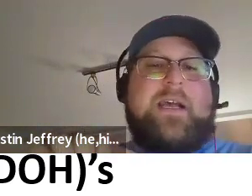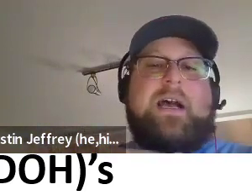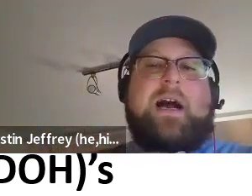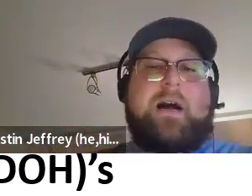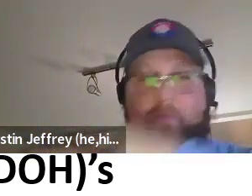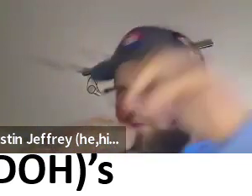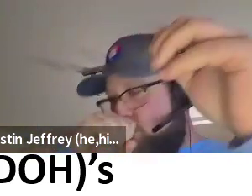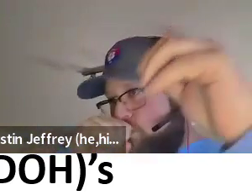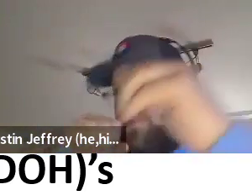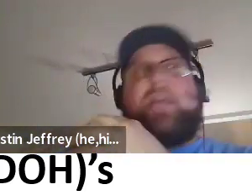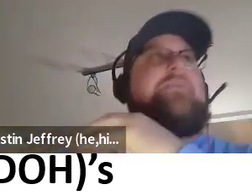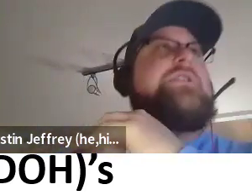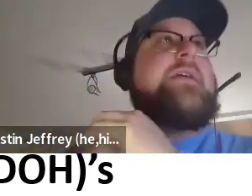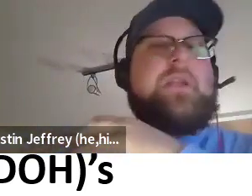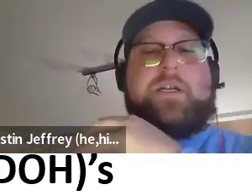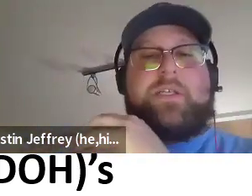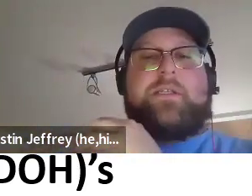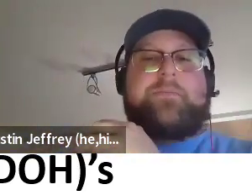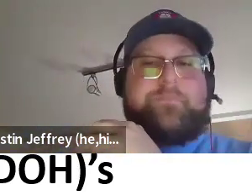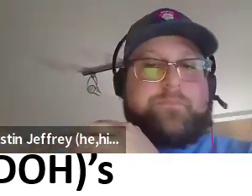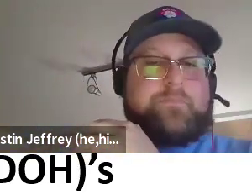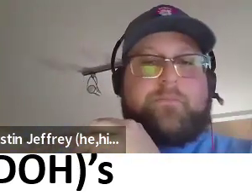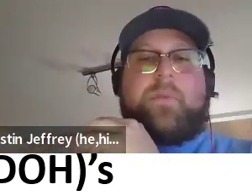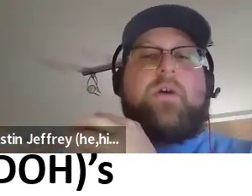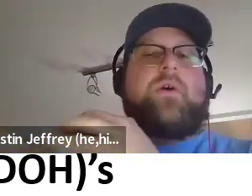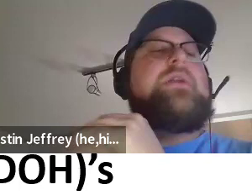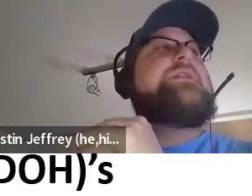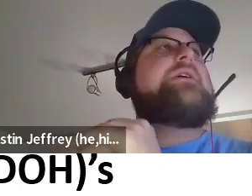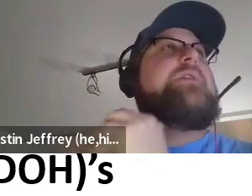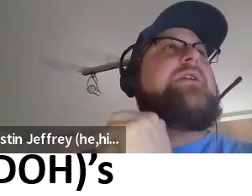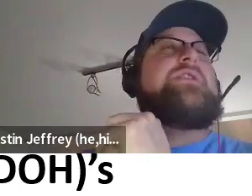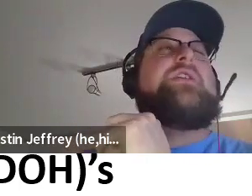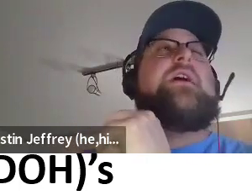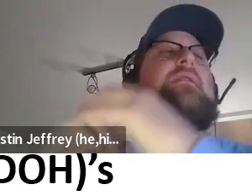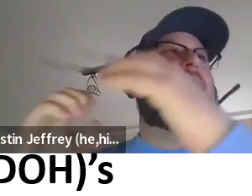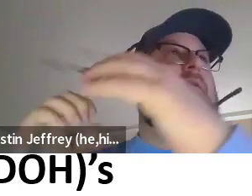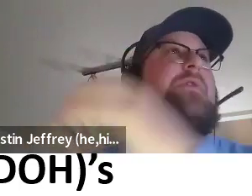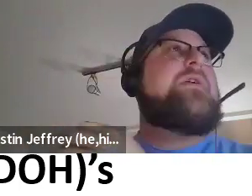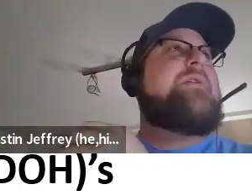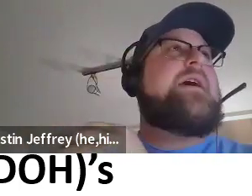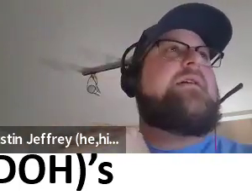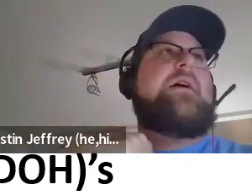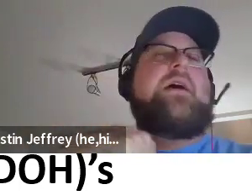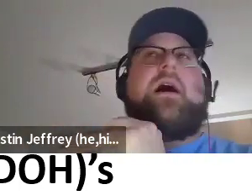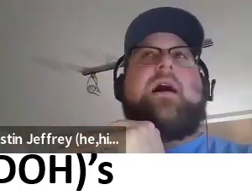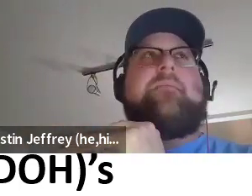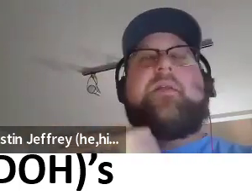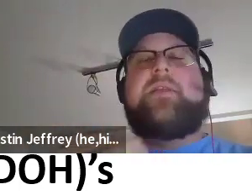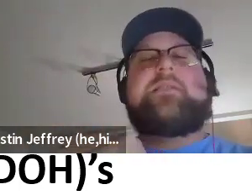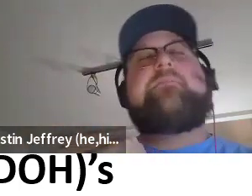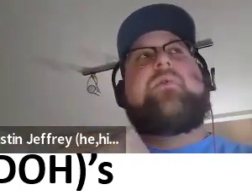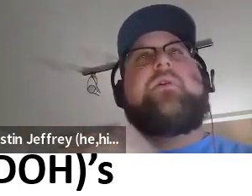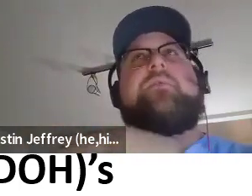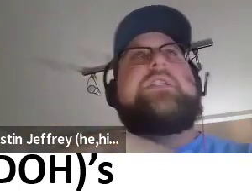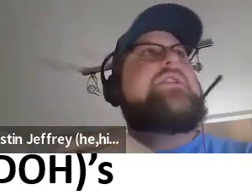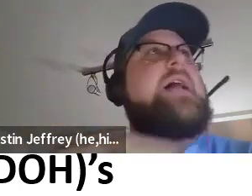website. And if you just have any questions or you need to complete a questionnaire, there's a phone number there. And